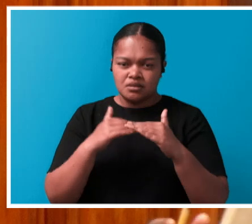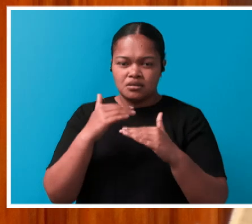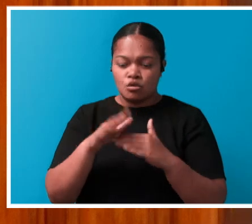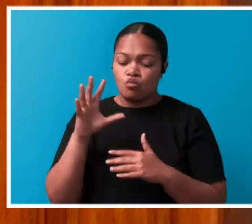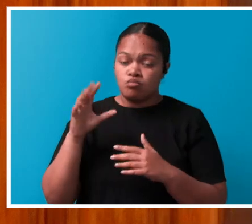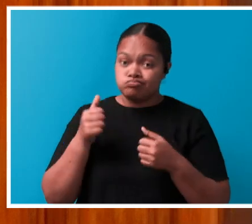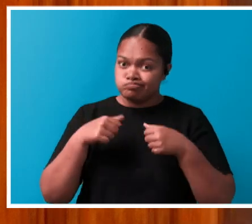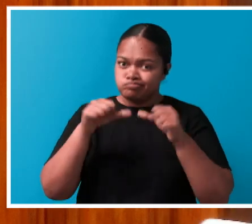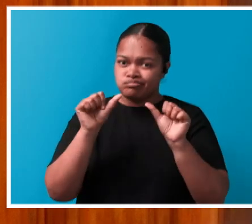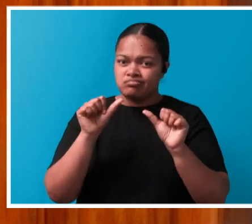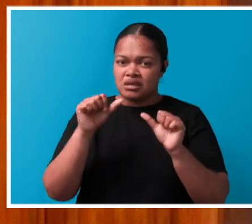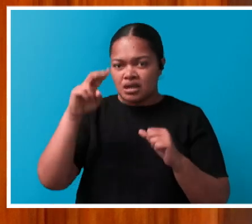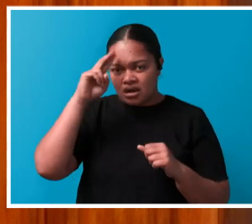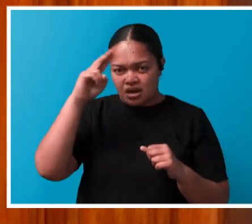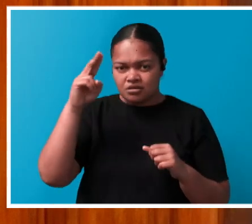ensures no one is left behind.